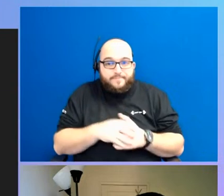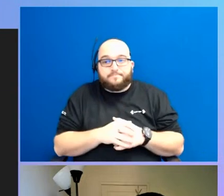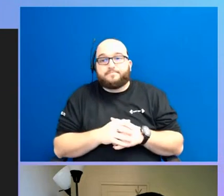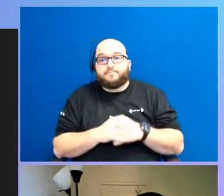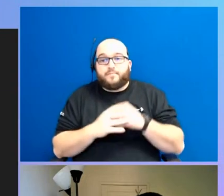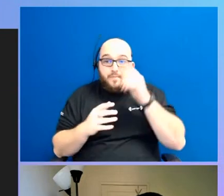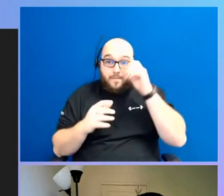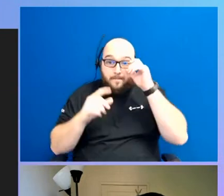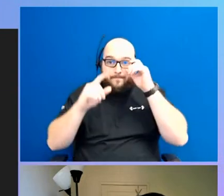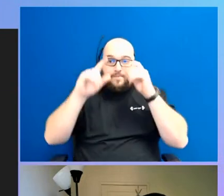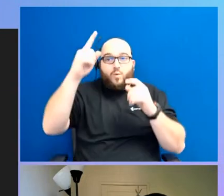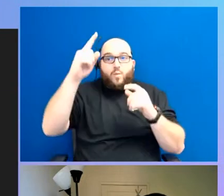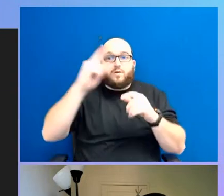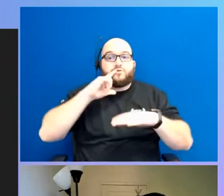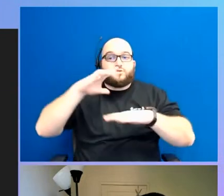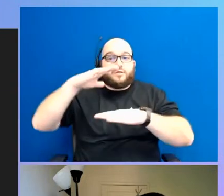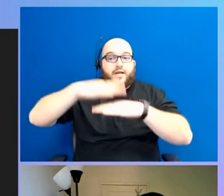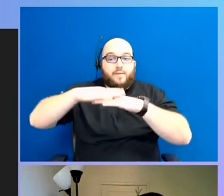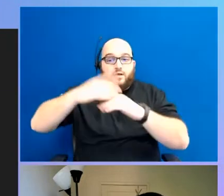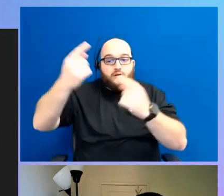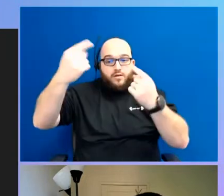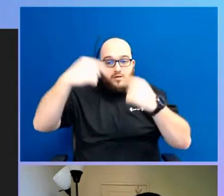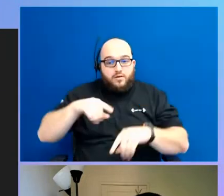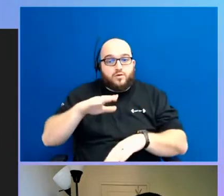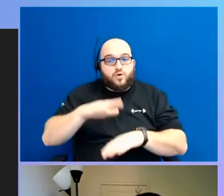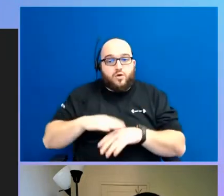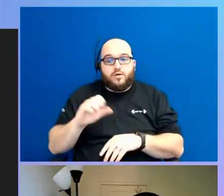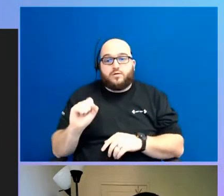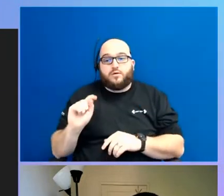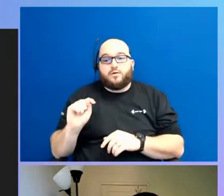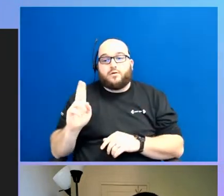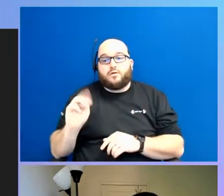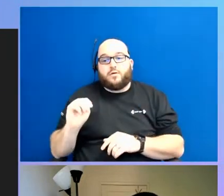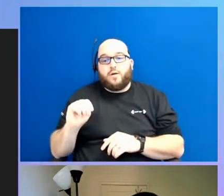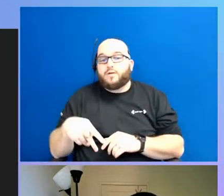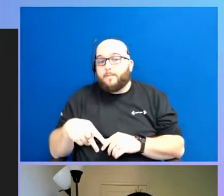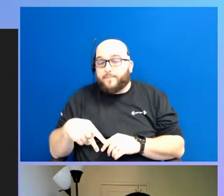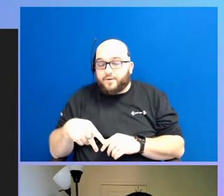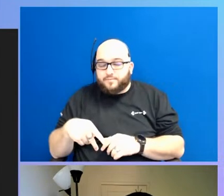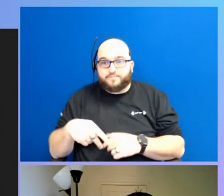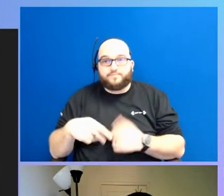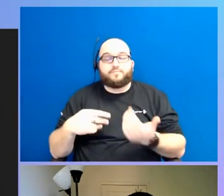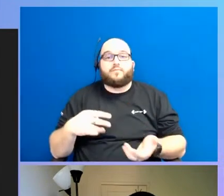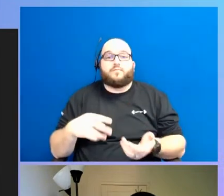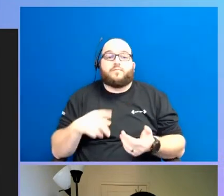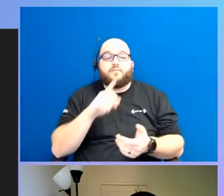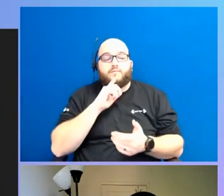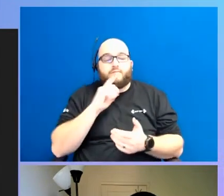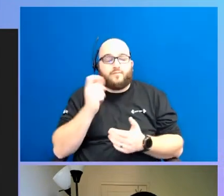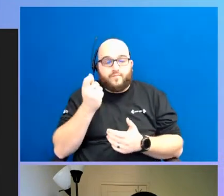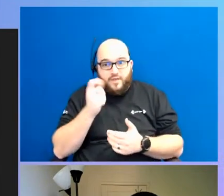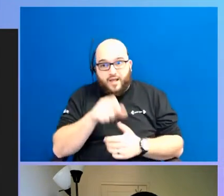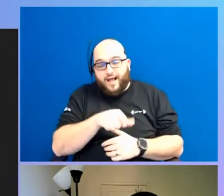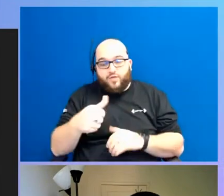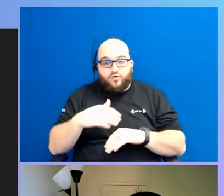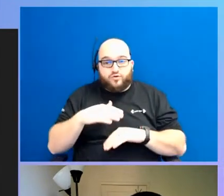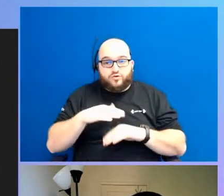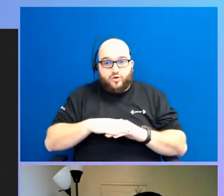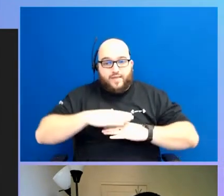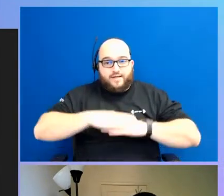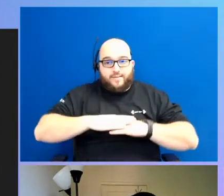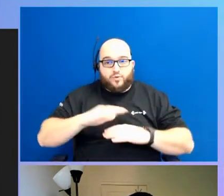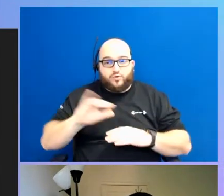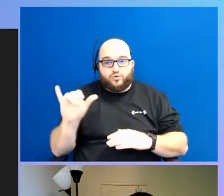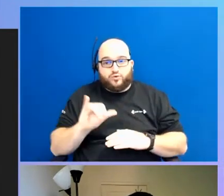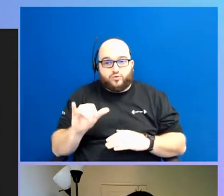Cake number 1 is on a table and cake number 2 is on a stump. And there are other things on the table as well with these